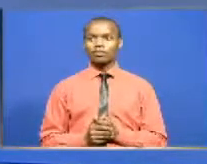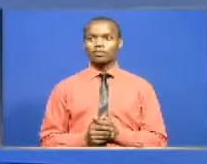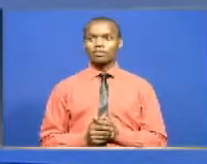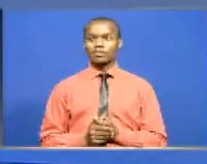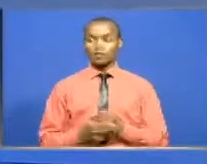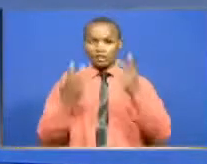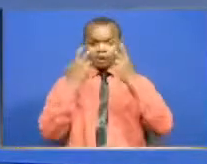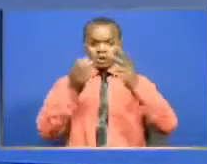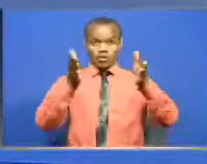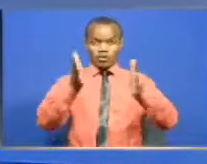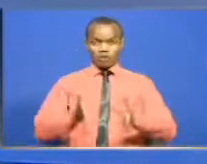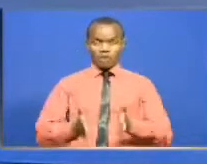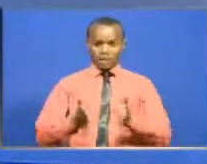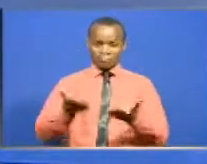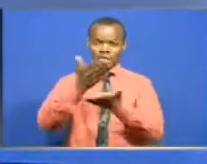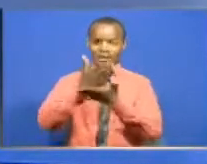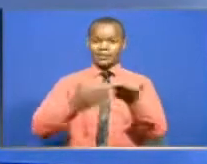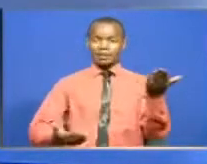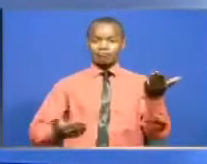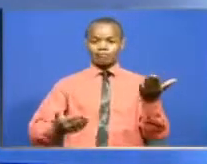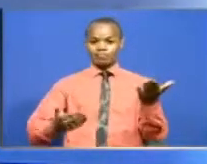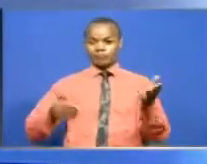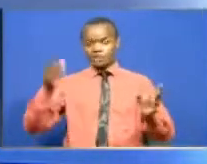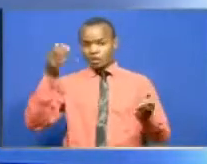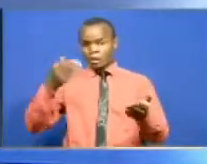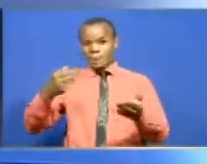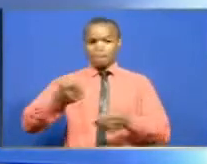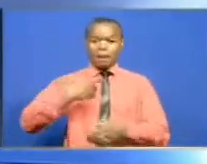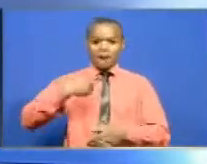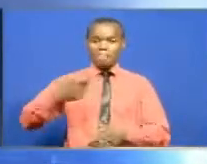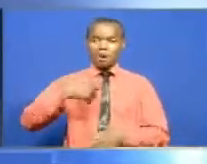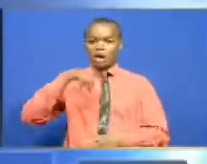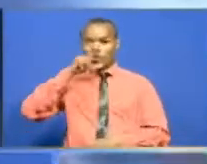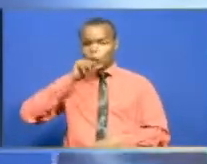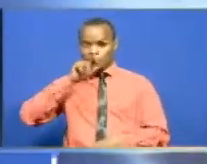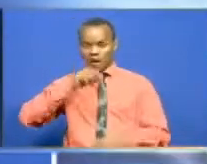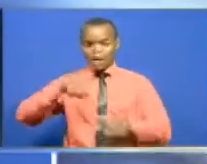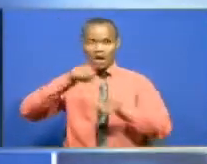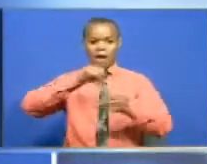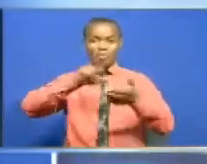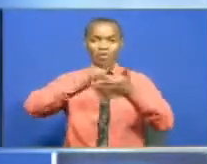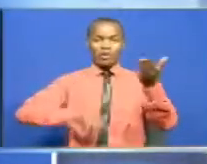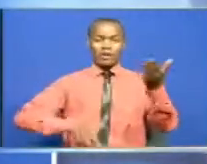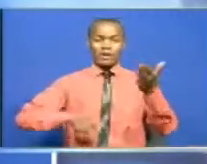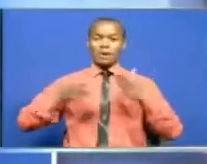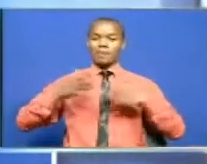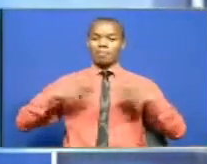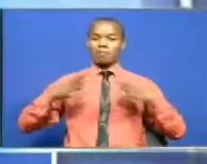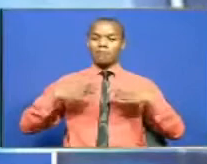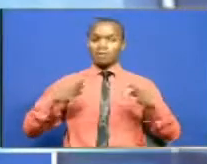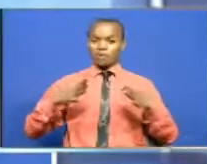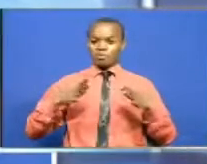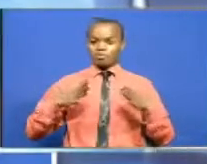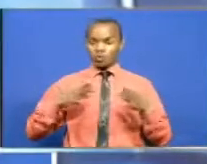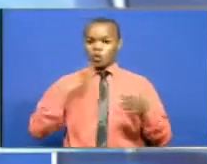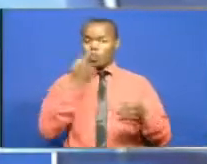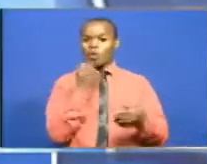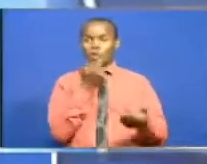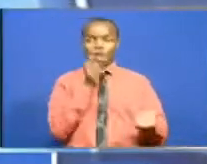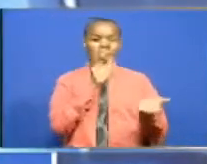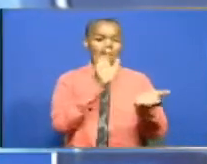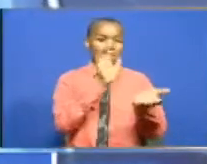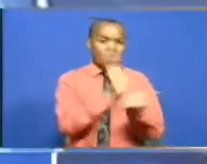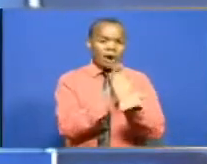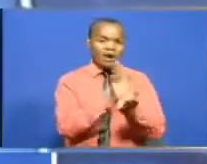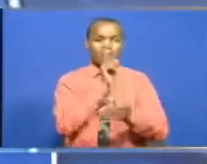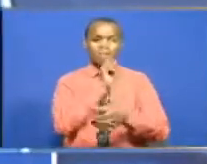Mtazamaji, naona baadhi ya maoni yanayotumwa katika Twitter ni kuhusiana na ile taarifa ya Wakenya waliokamatwa baada ya kupuuza hatua